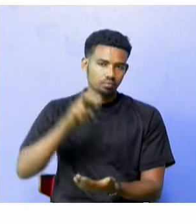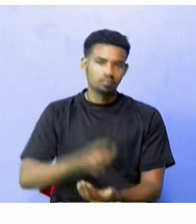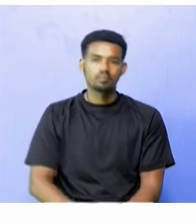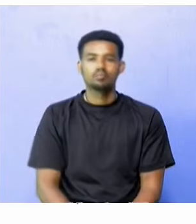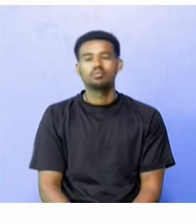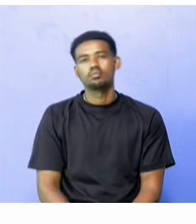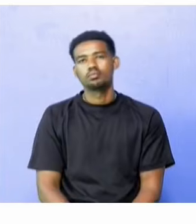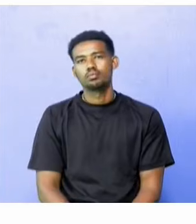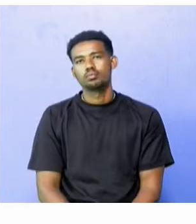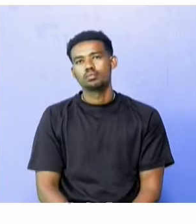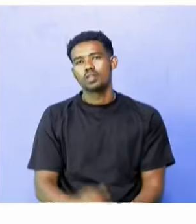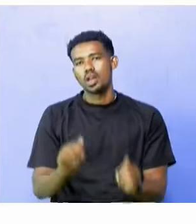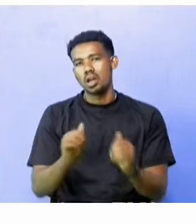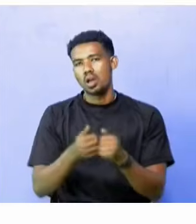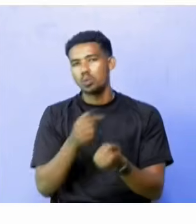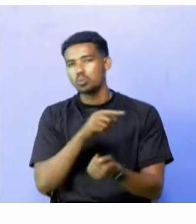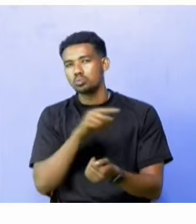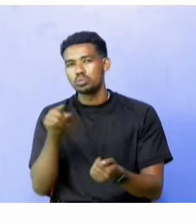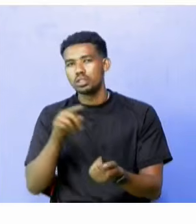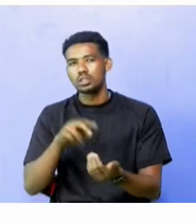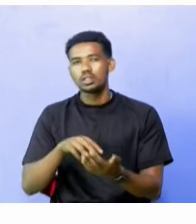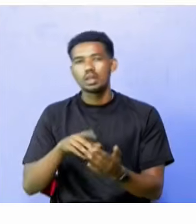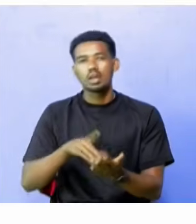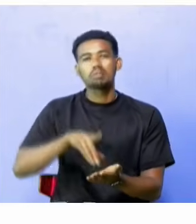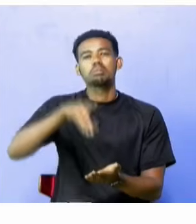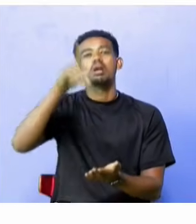How high